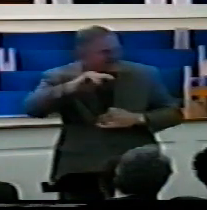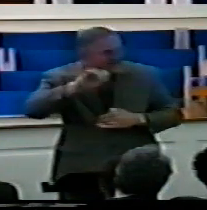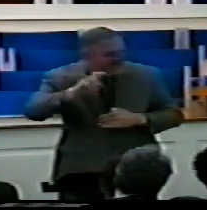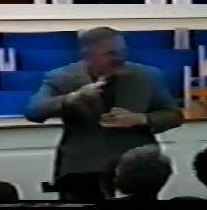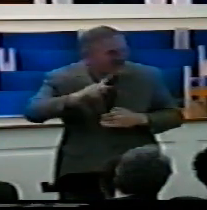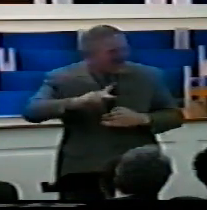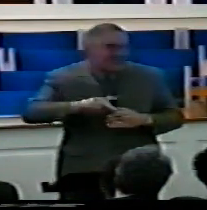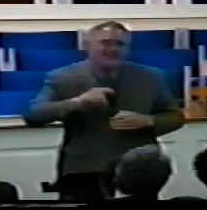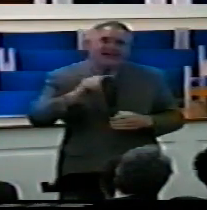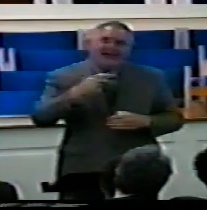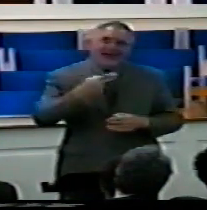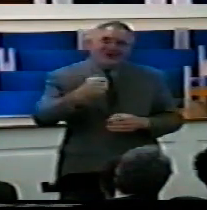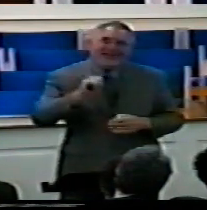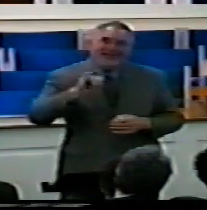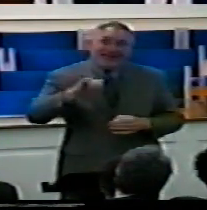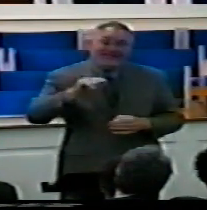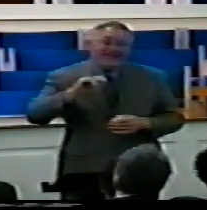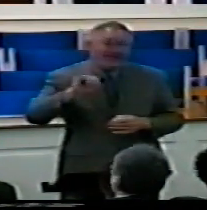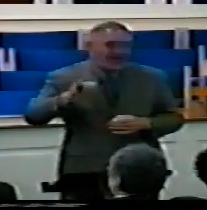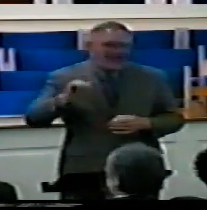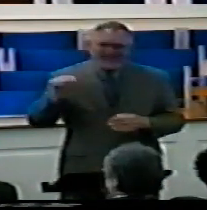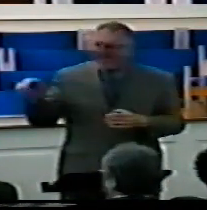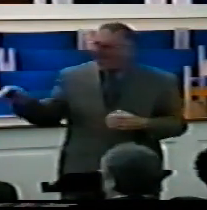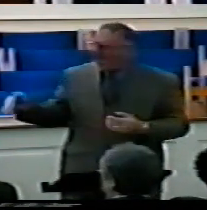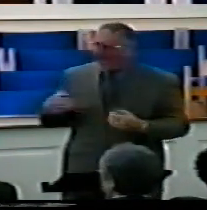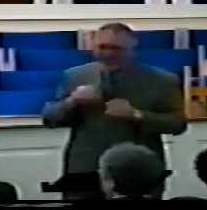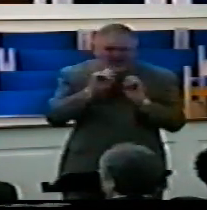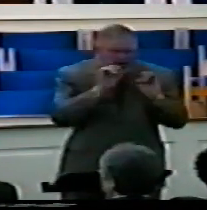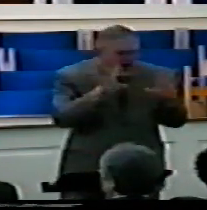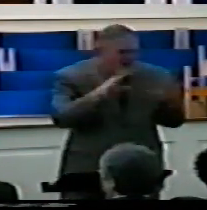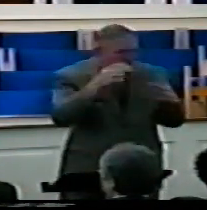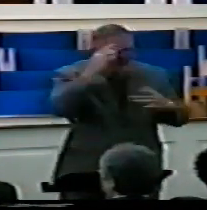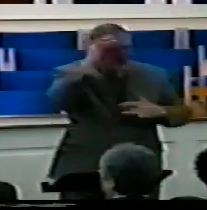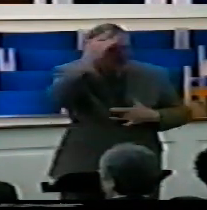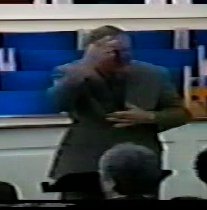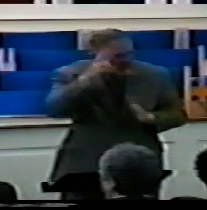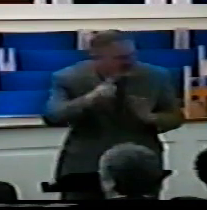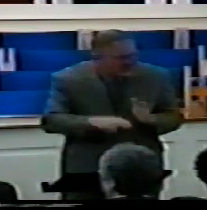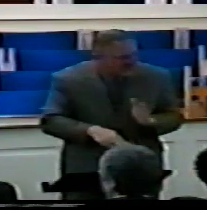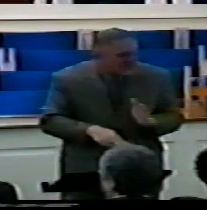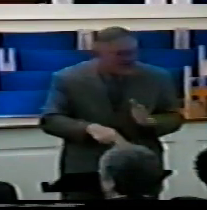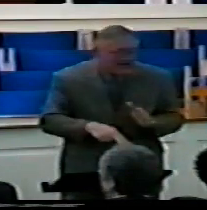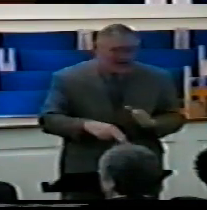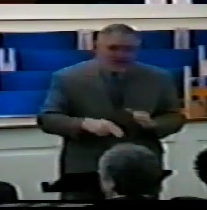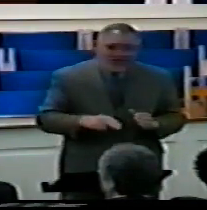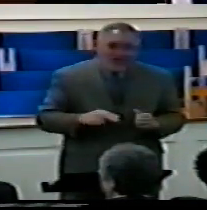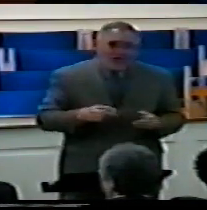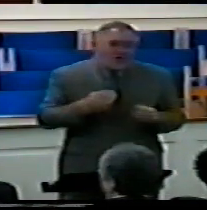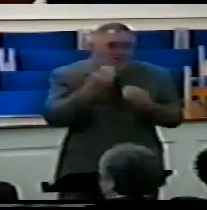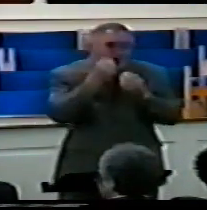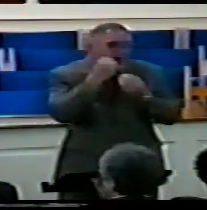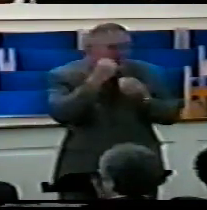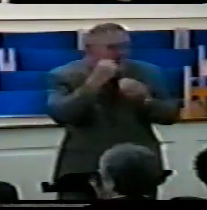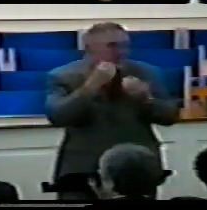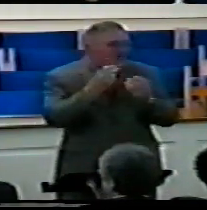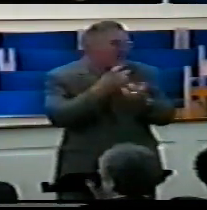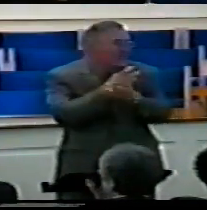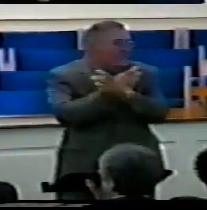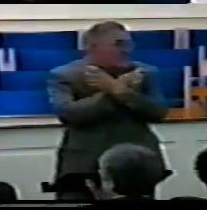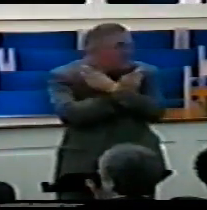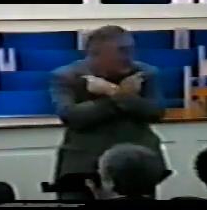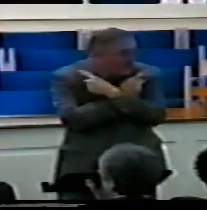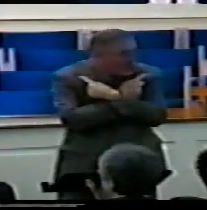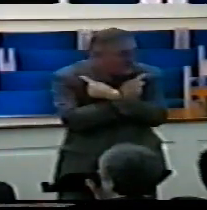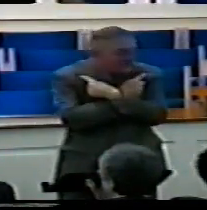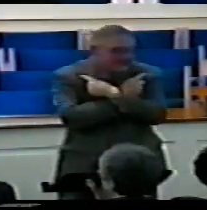first 6 weeks, I had malaria, dysentery, food poisoning. My son laying in beside the bed. Preacher, I went to Haiti weighing